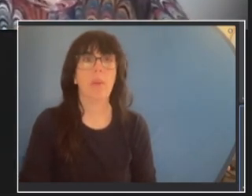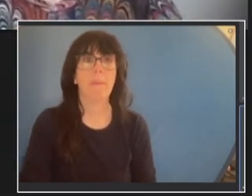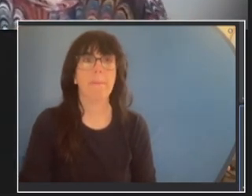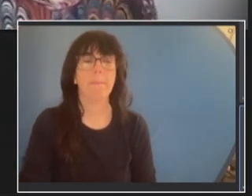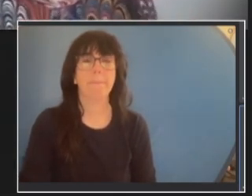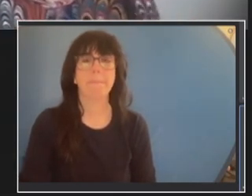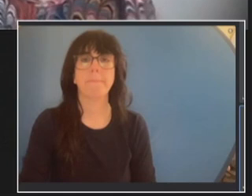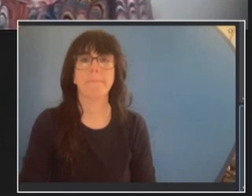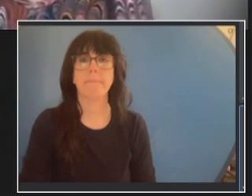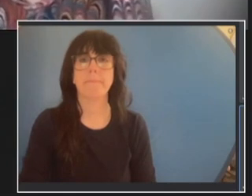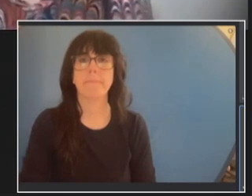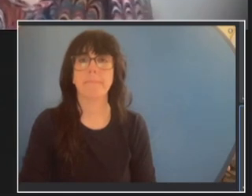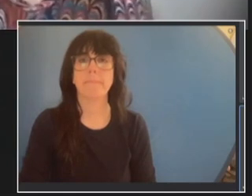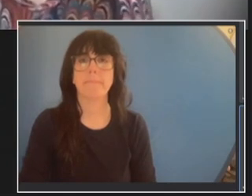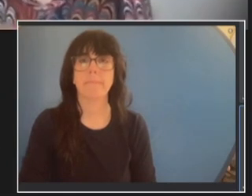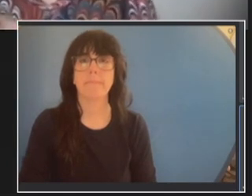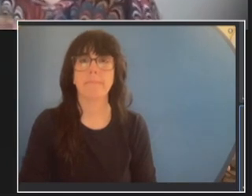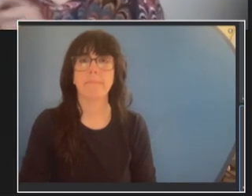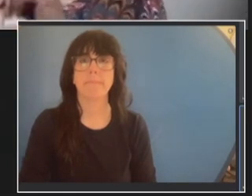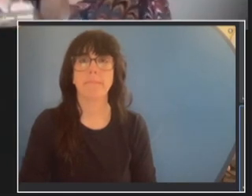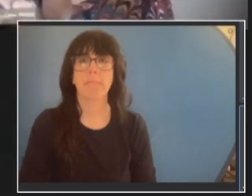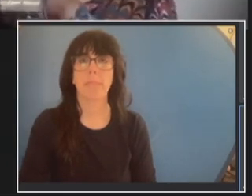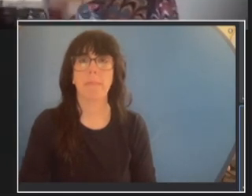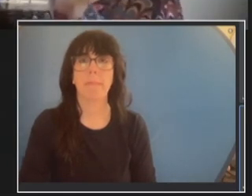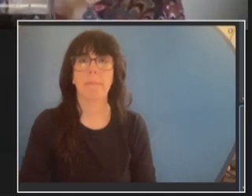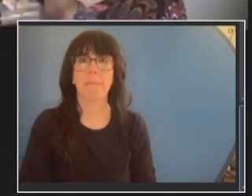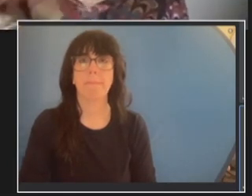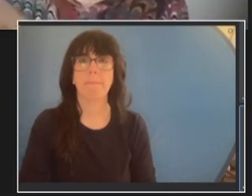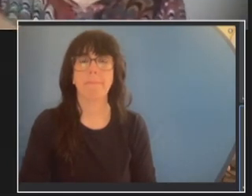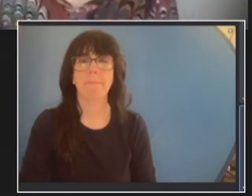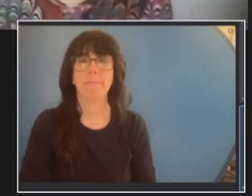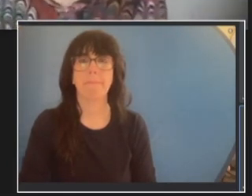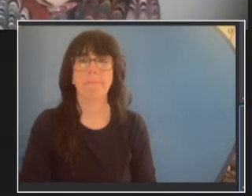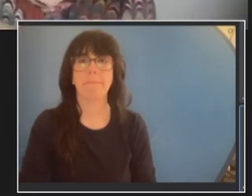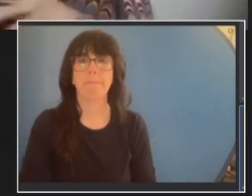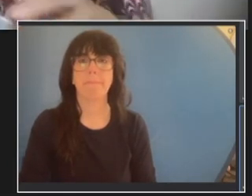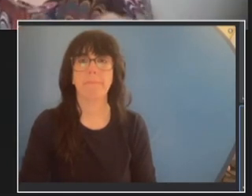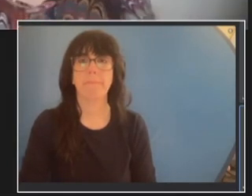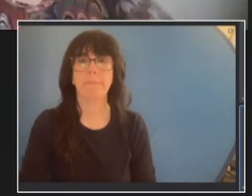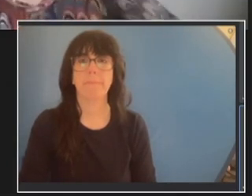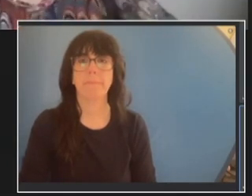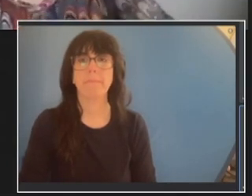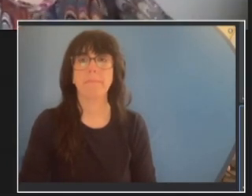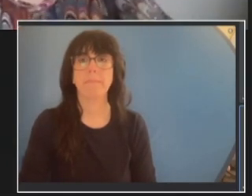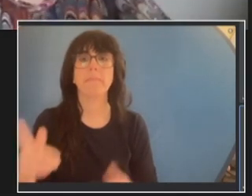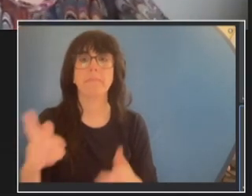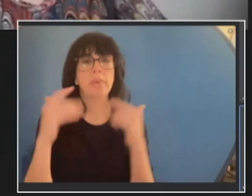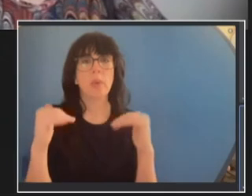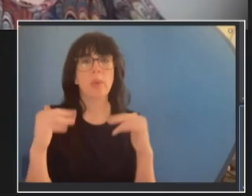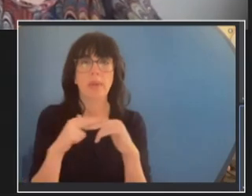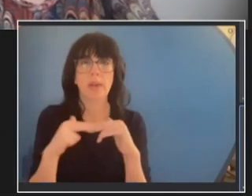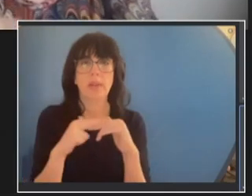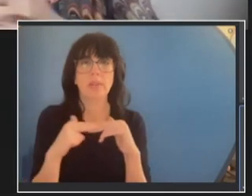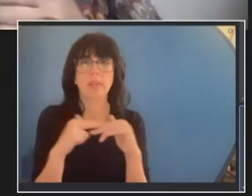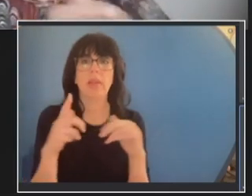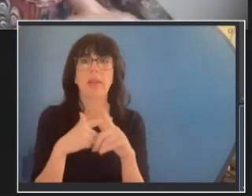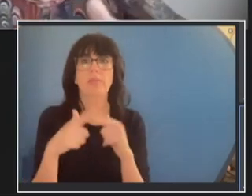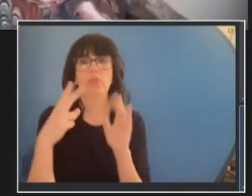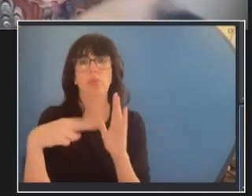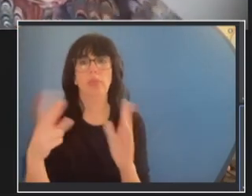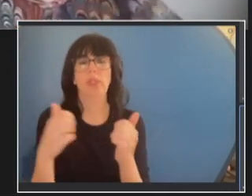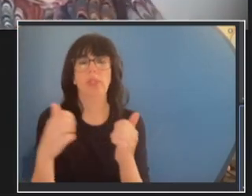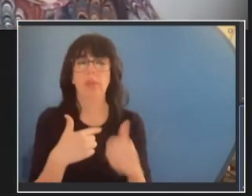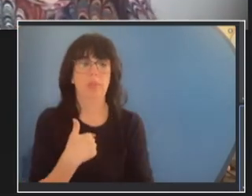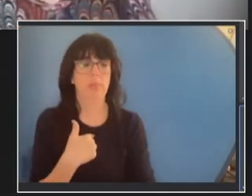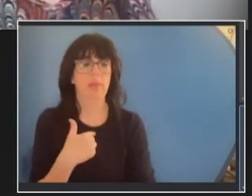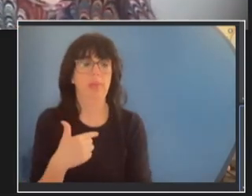few pages from A Song for the Unsung, and we'll advance to the next slide, and you can read along with me. That is the